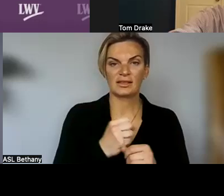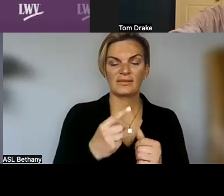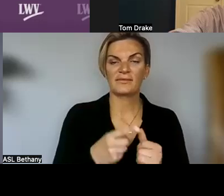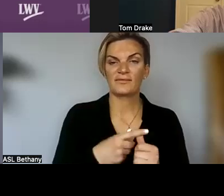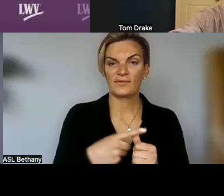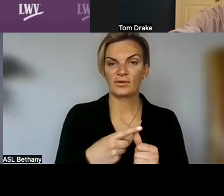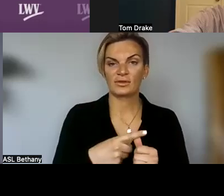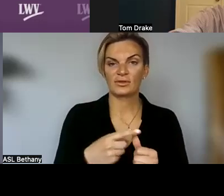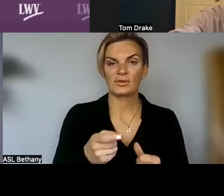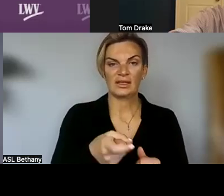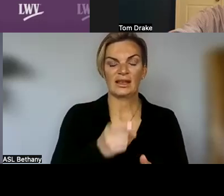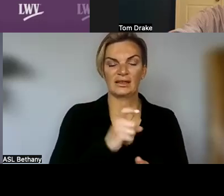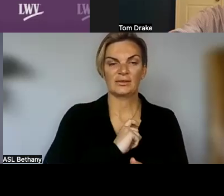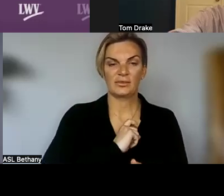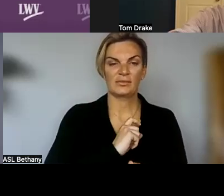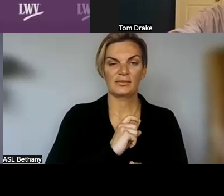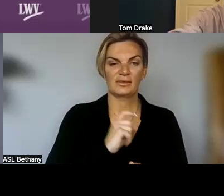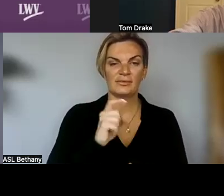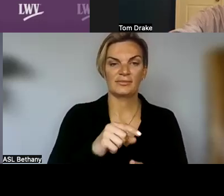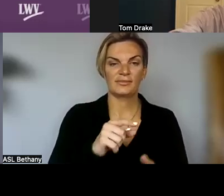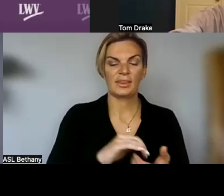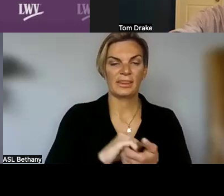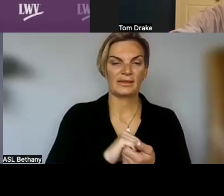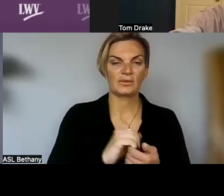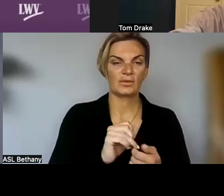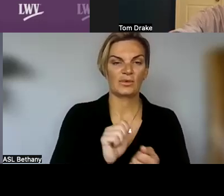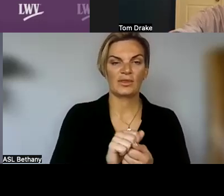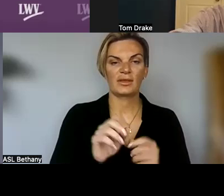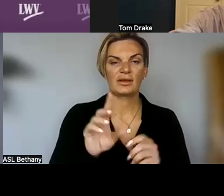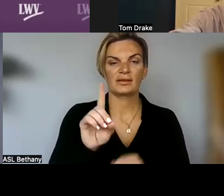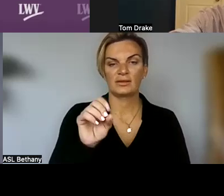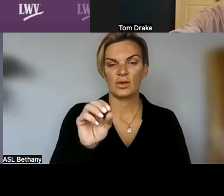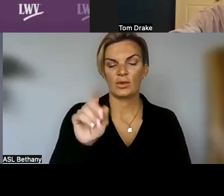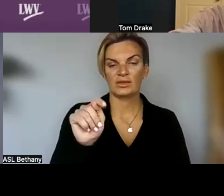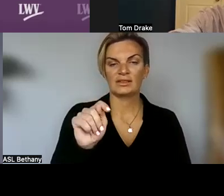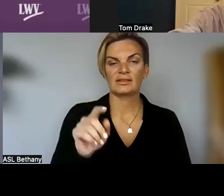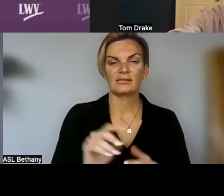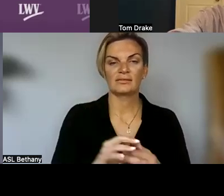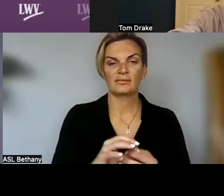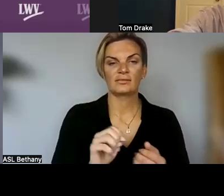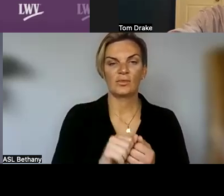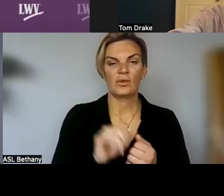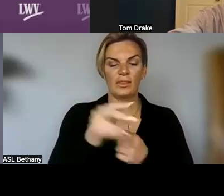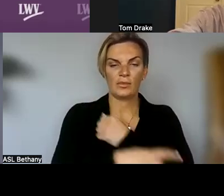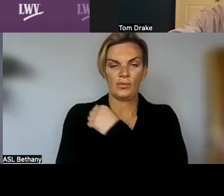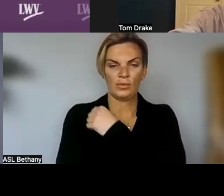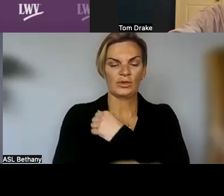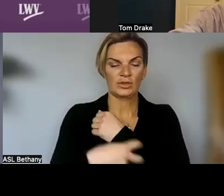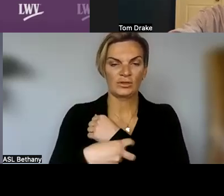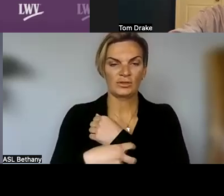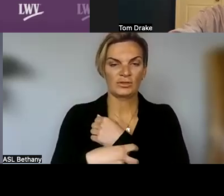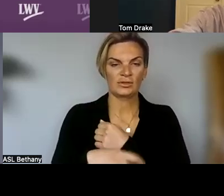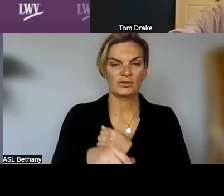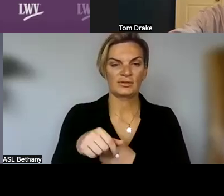was as an architect, being the liaison with the Department of Transportation on the reconstruction of Ravensdale Bridge. And I worked very hard